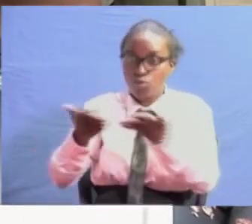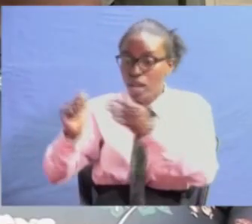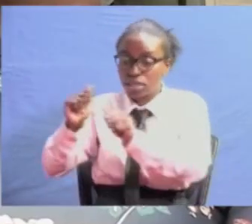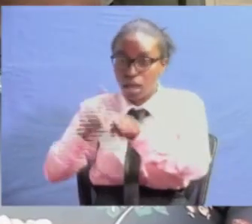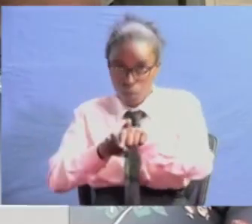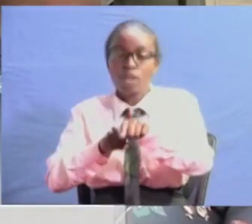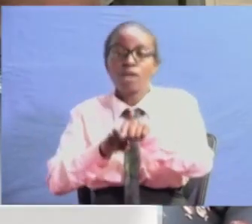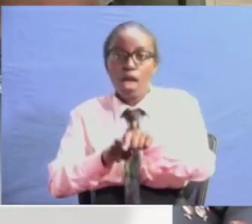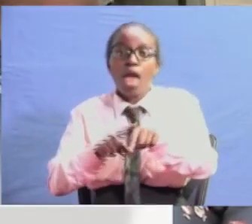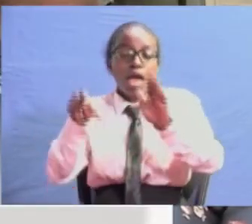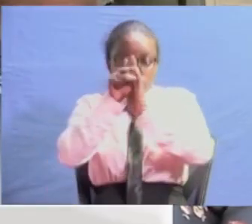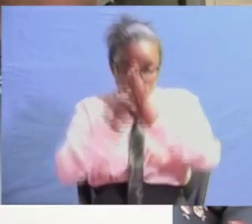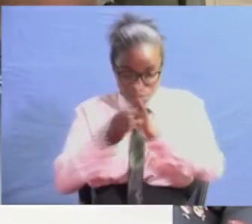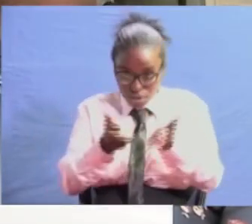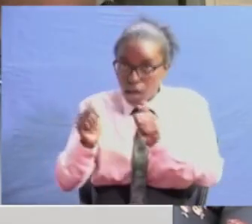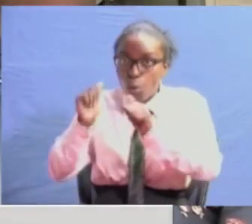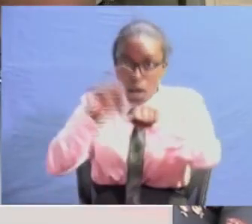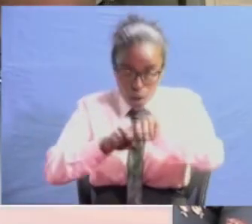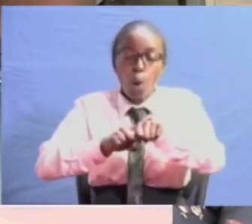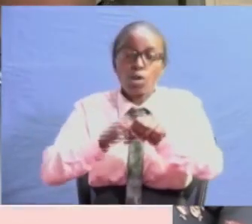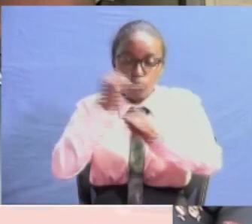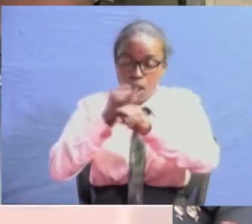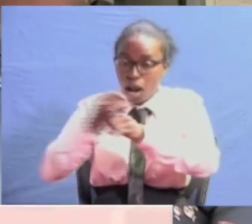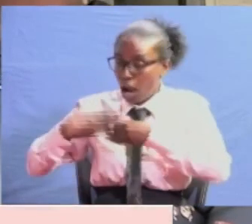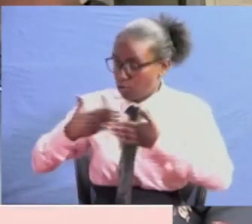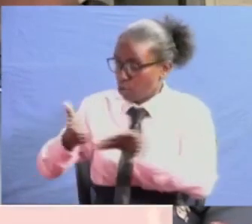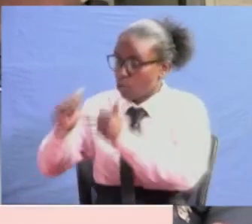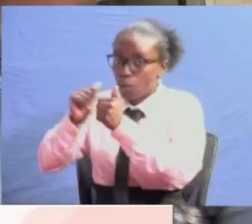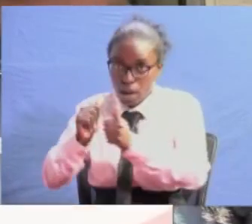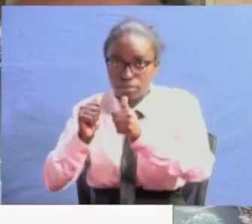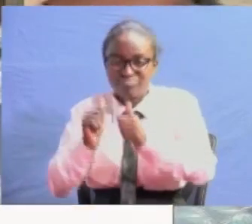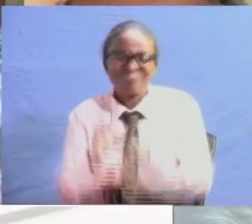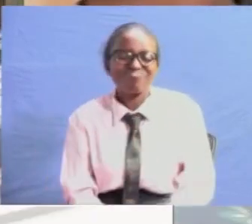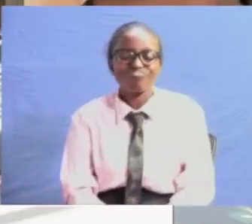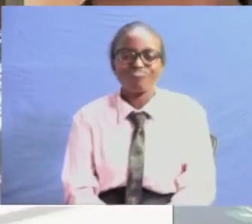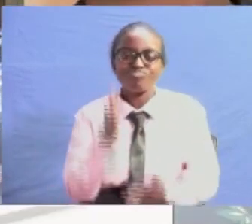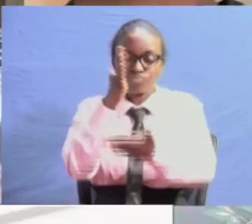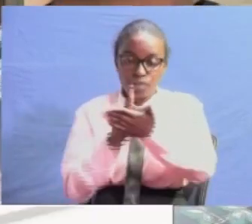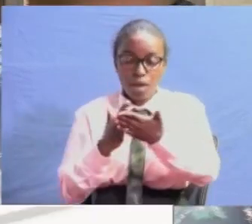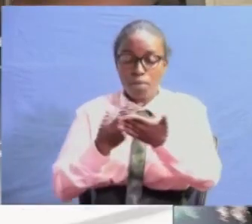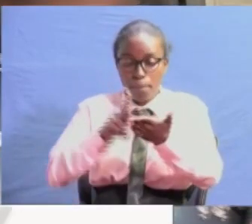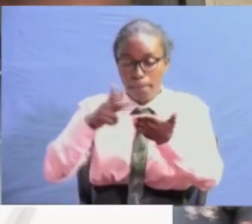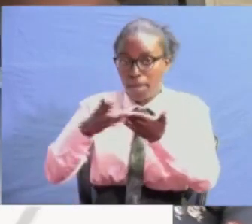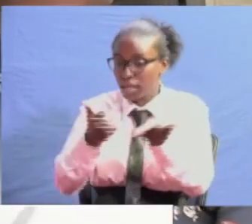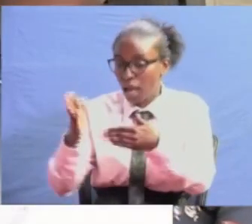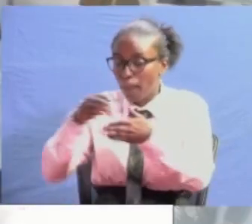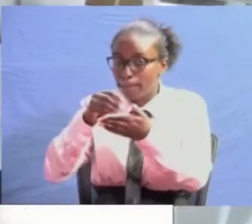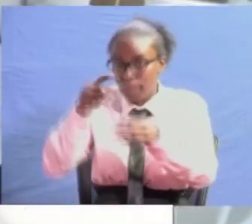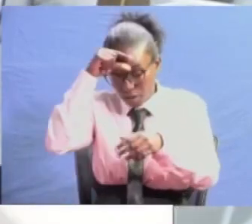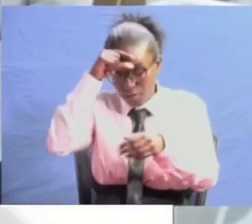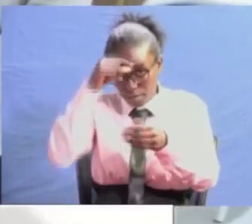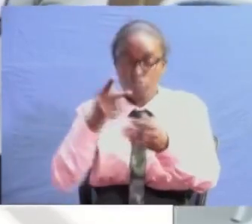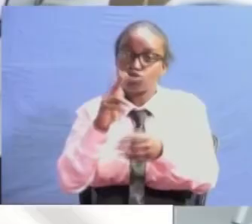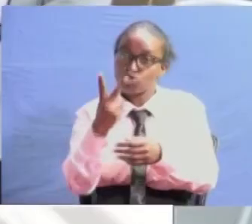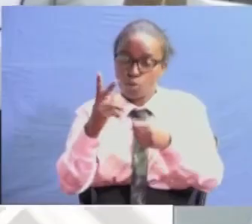subject hospitals to work in uncertainties. Now we are another quarter, there is also payment. The government has not paid for a period of 2 months.